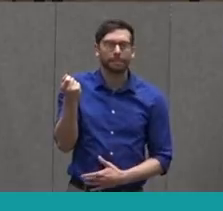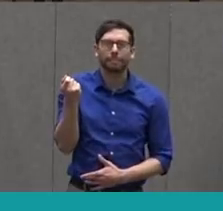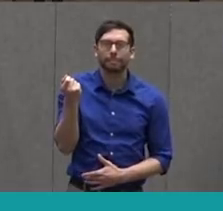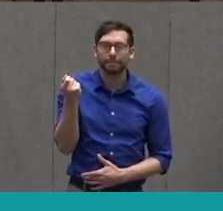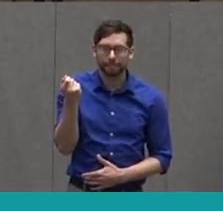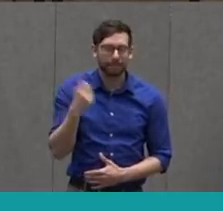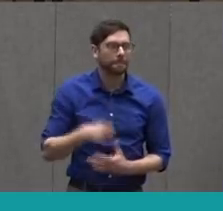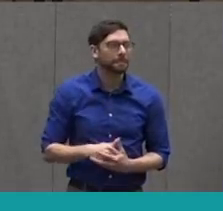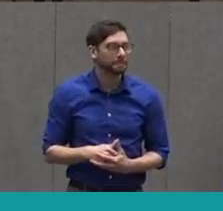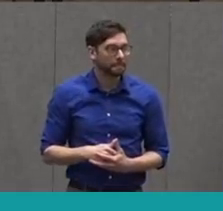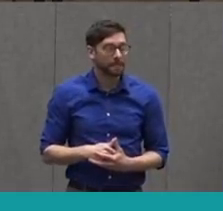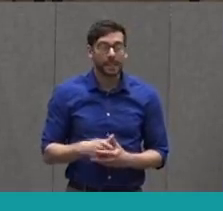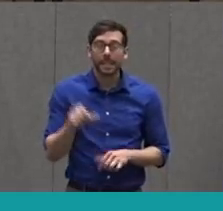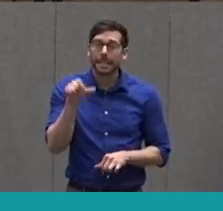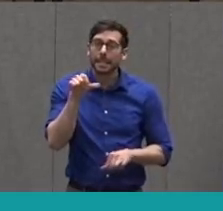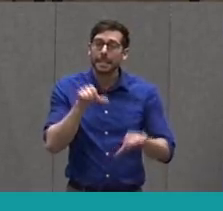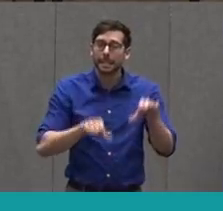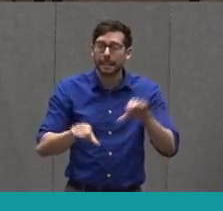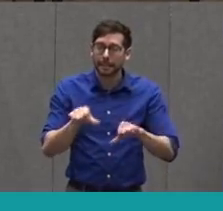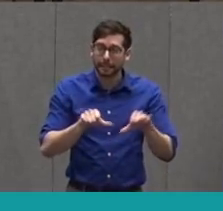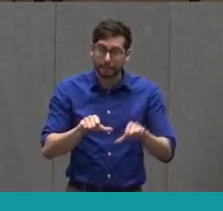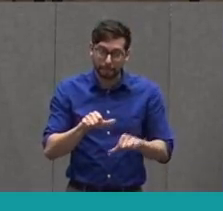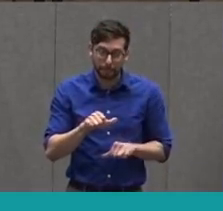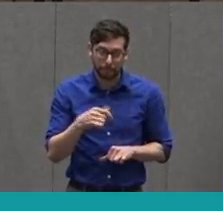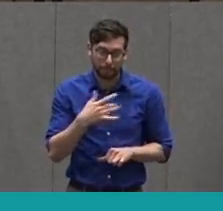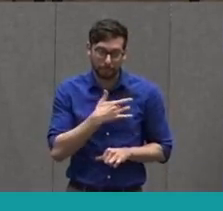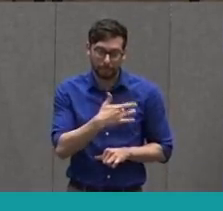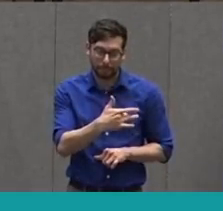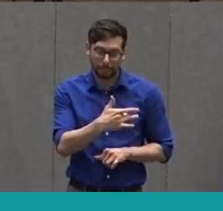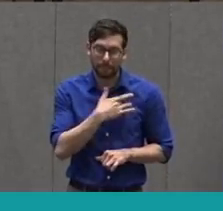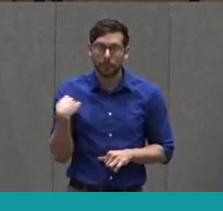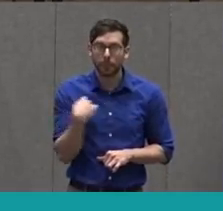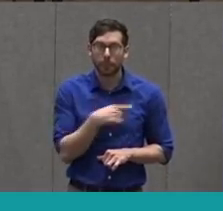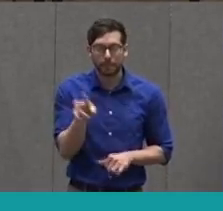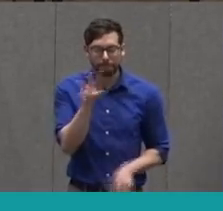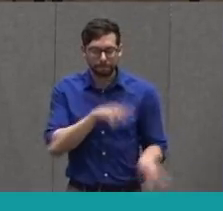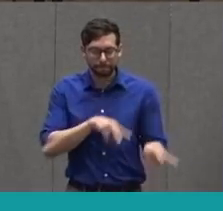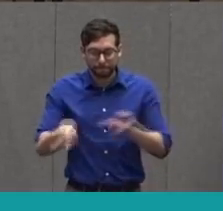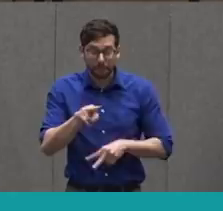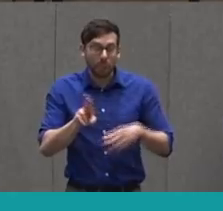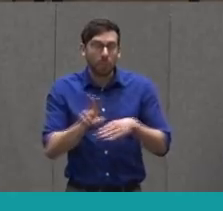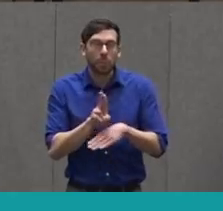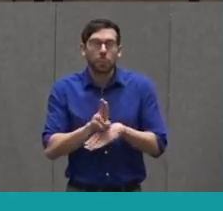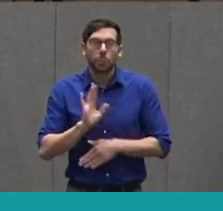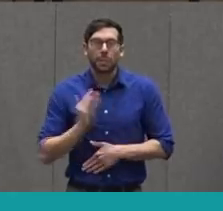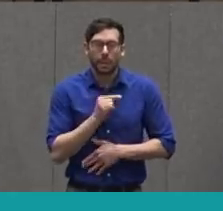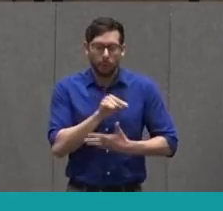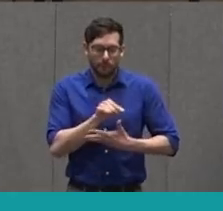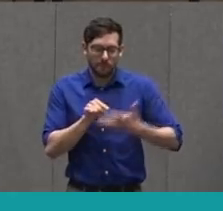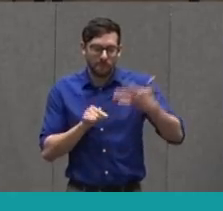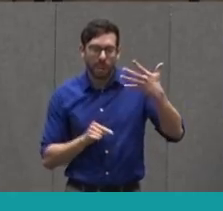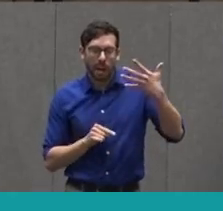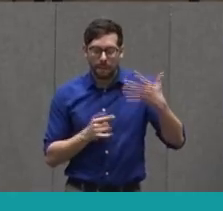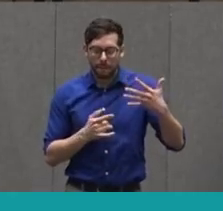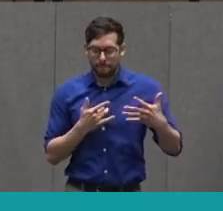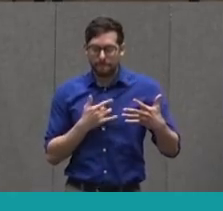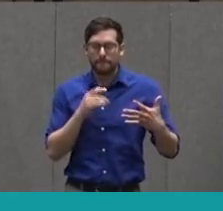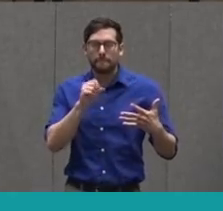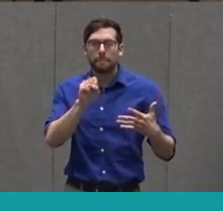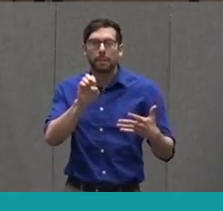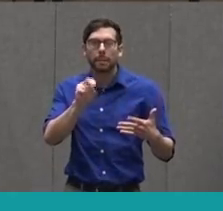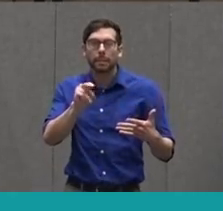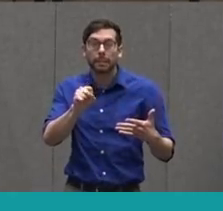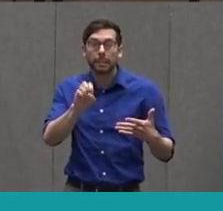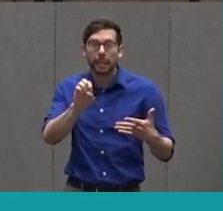In science, we make observations using our five senses. So let's review what the five senses are.